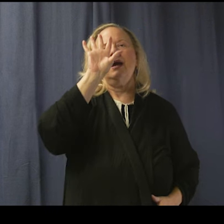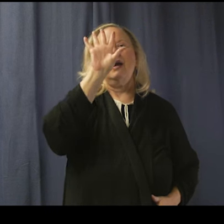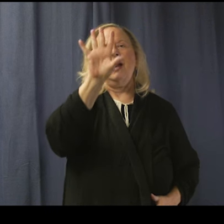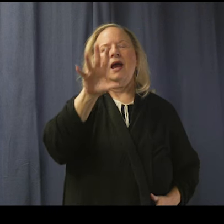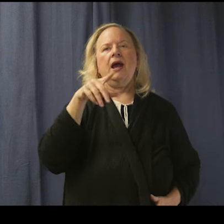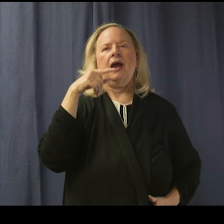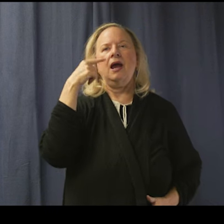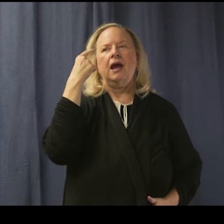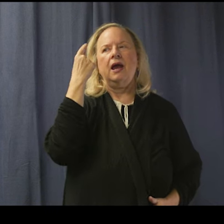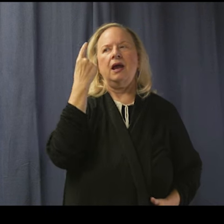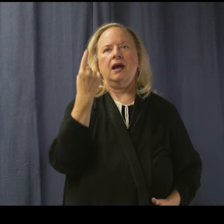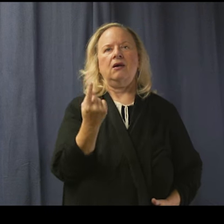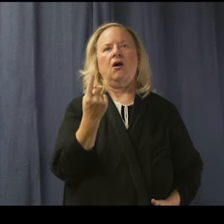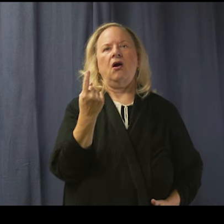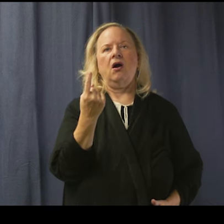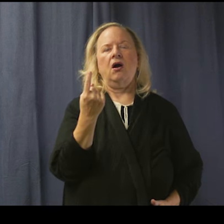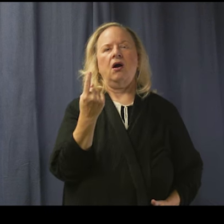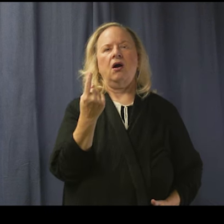Adonai